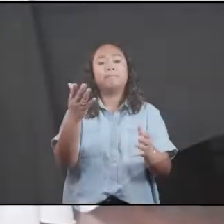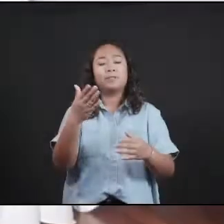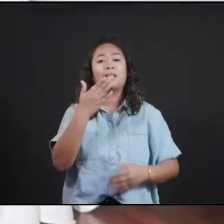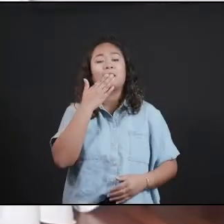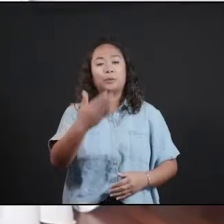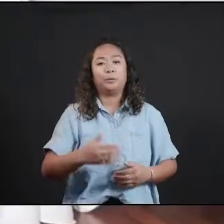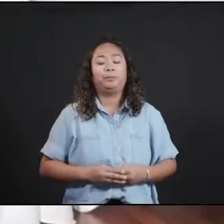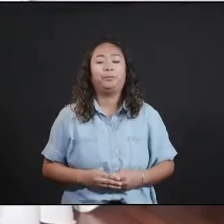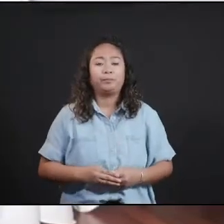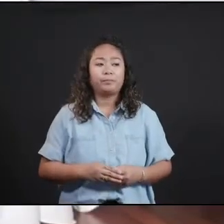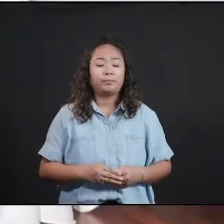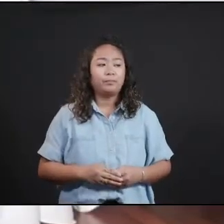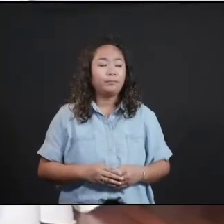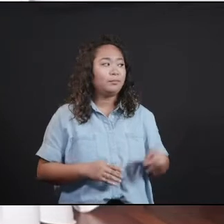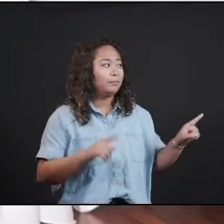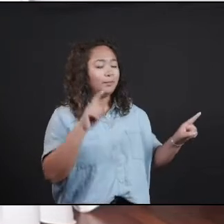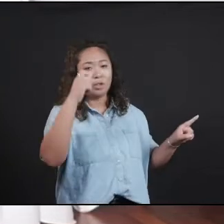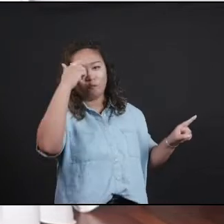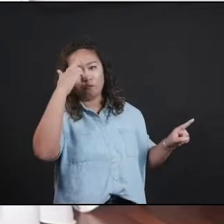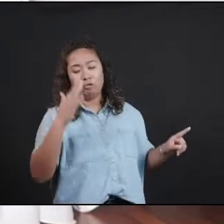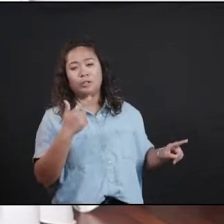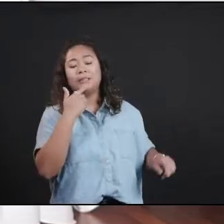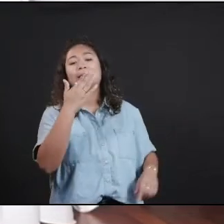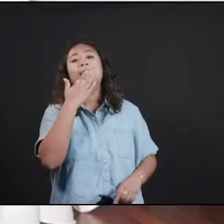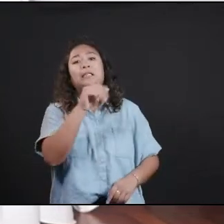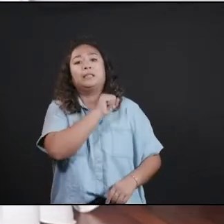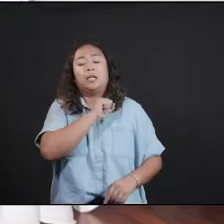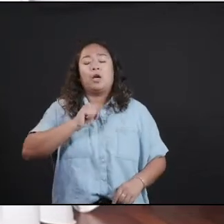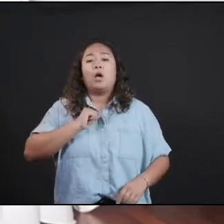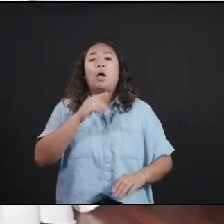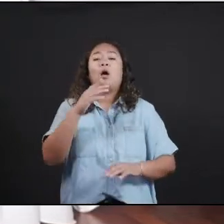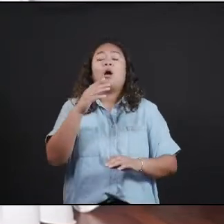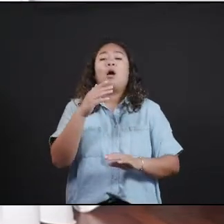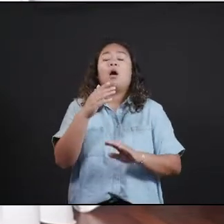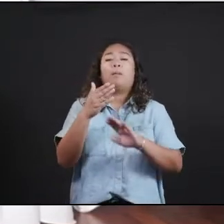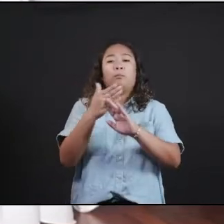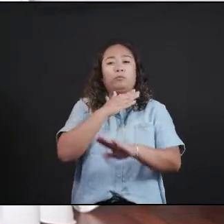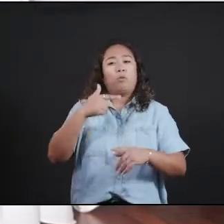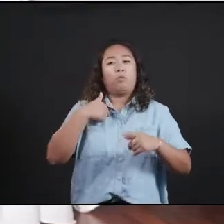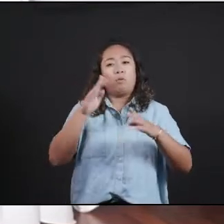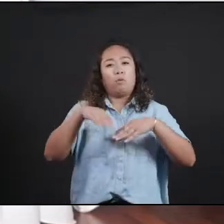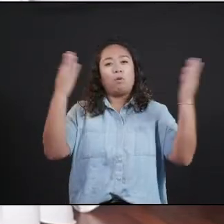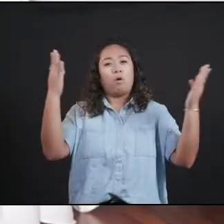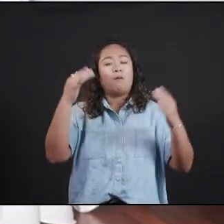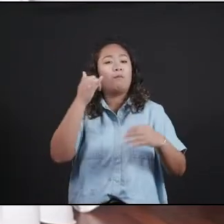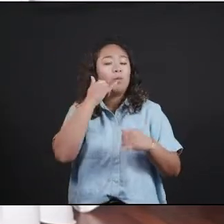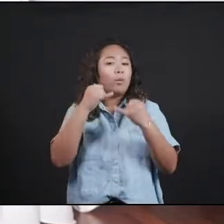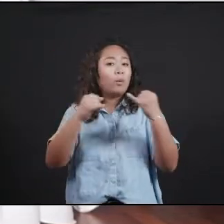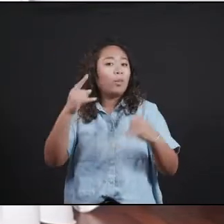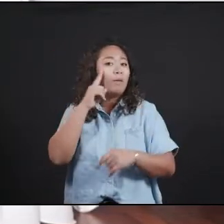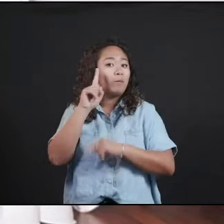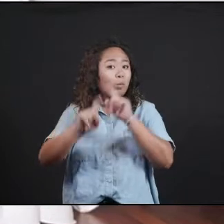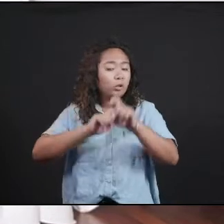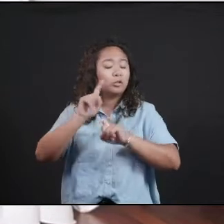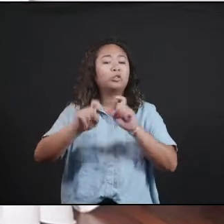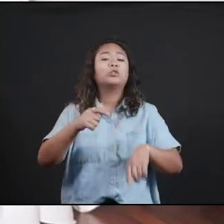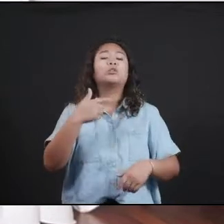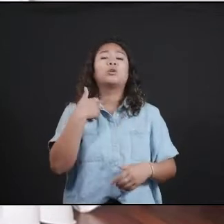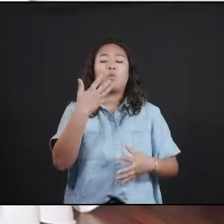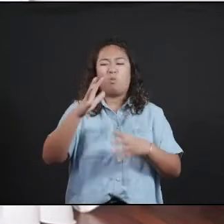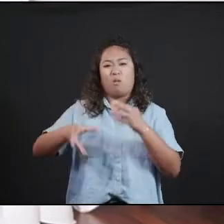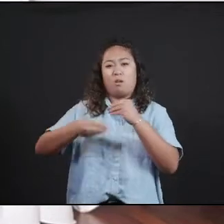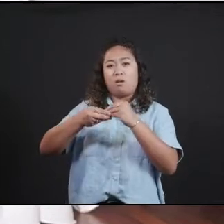employees. As the landscape of the global economy changes from this virus, we must take proactive legislative steps